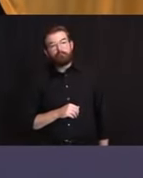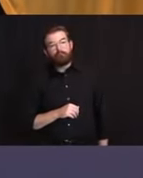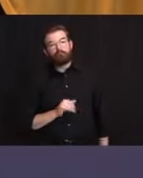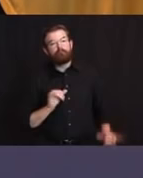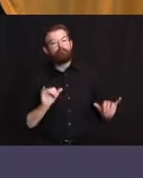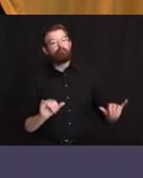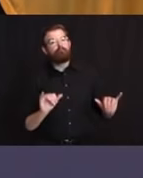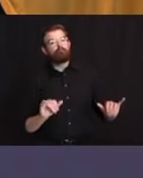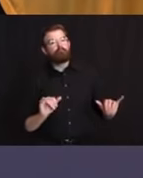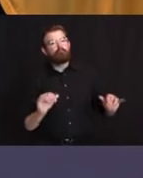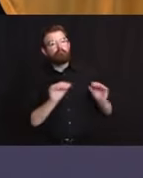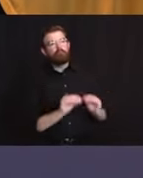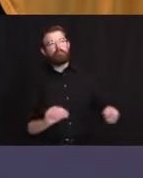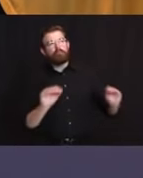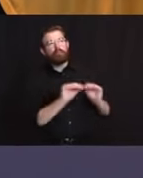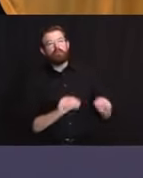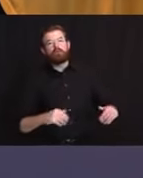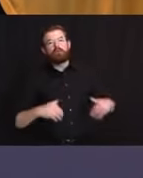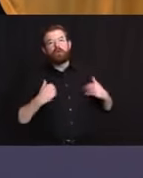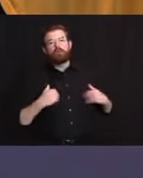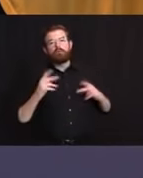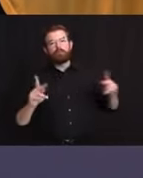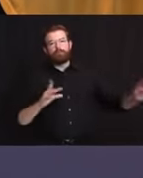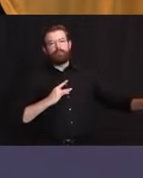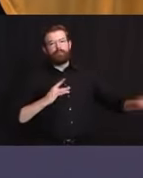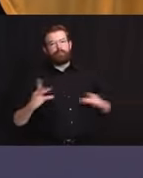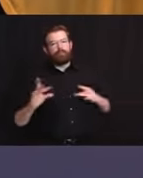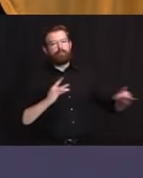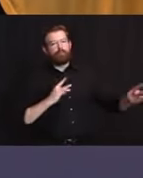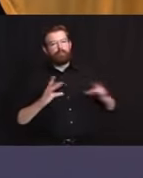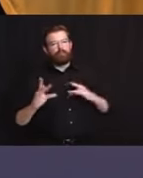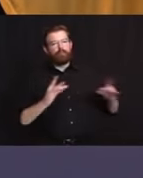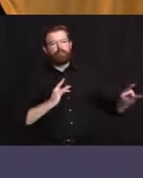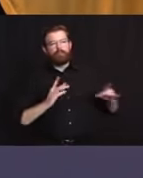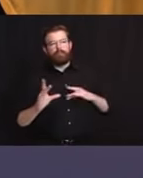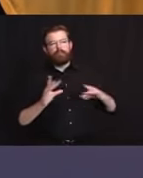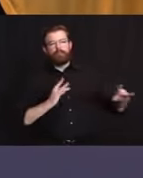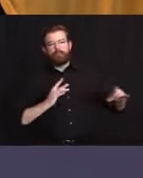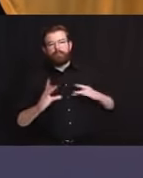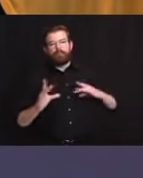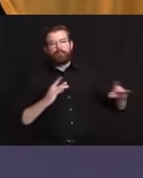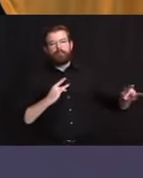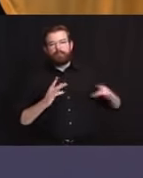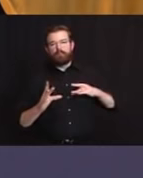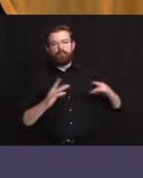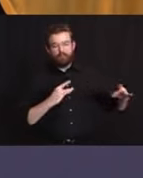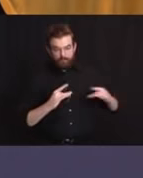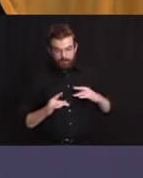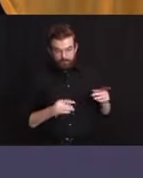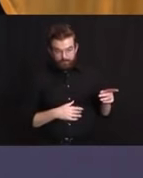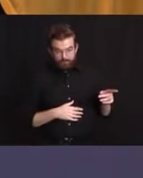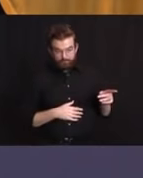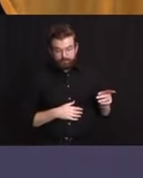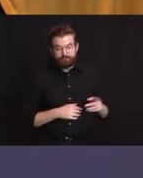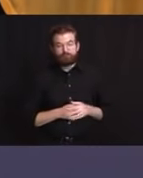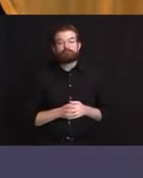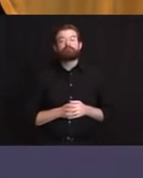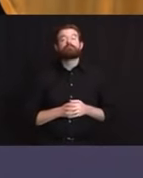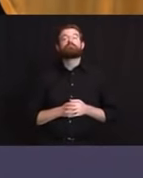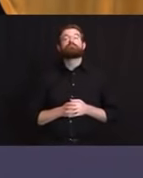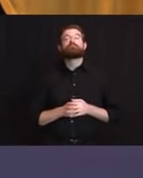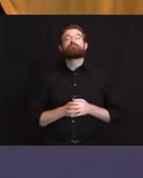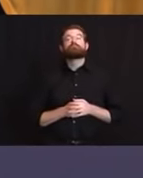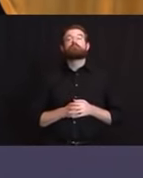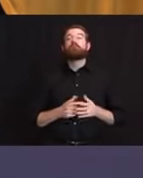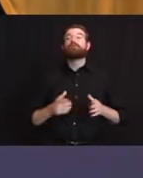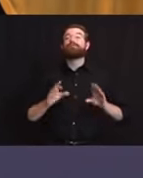sure we remind folks of that. In fact, I made a lot of the Last Dance World Series, which is now in the round of 32, 16 in the north and 16